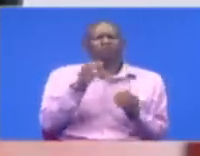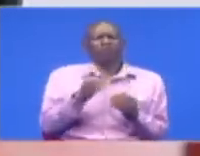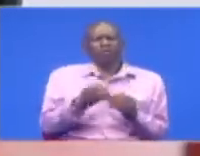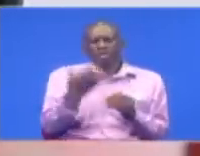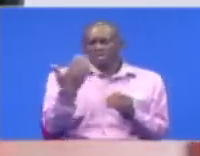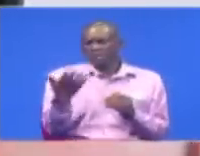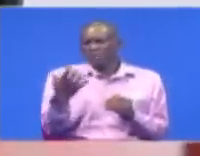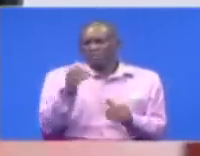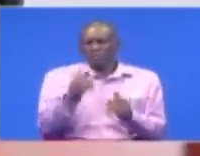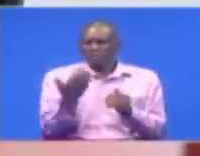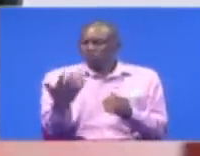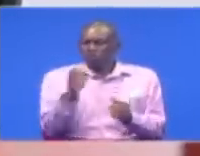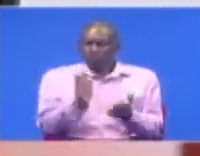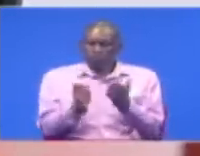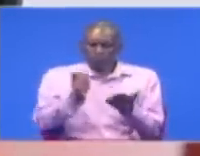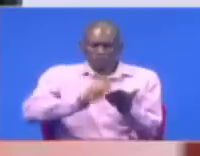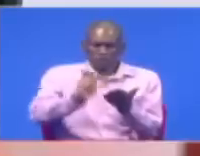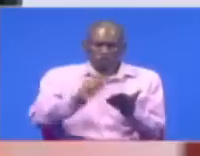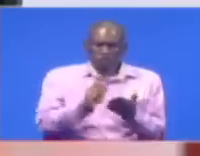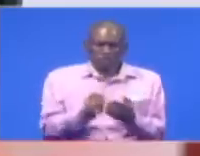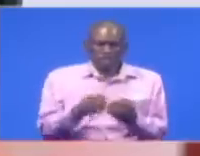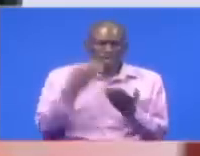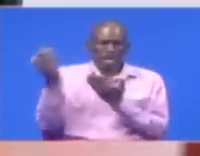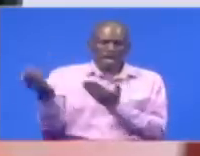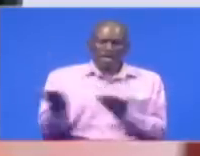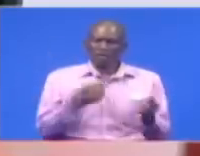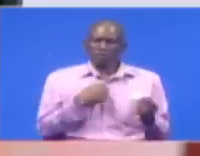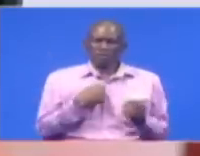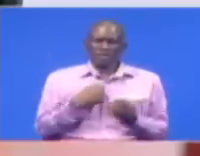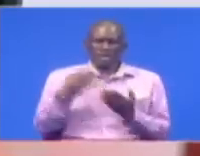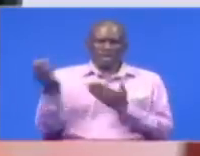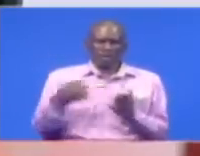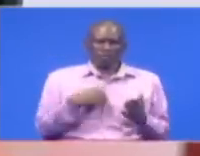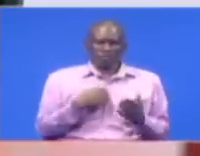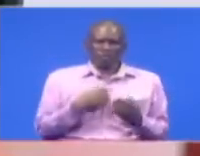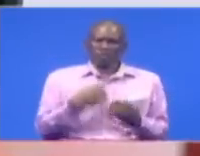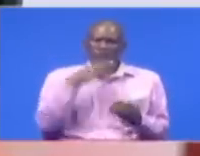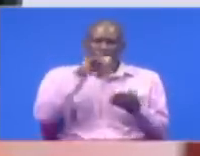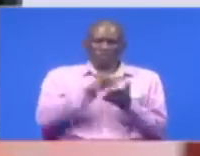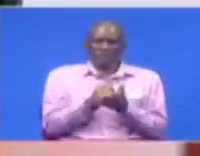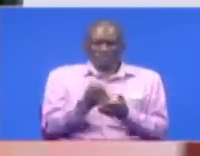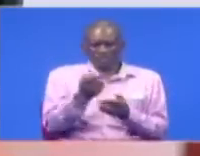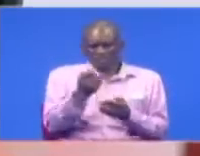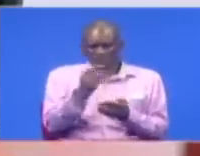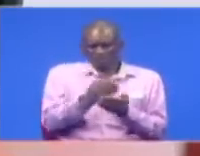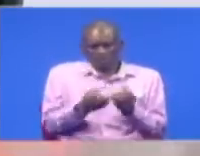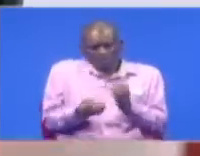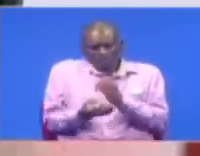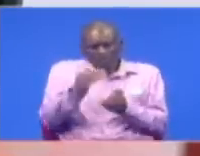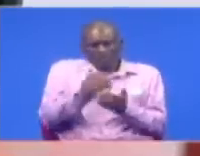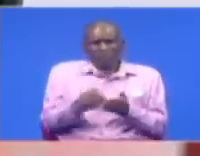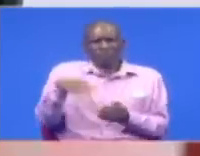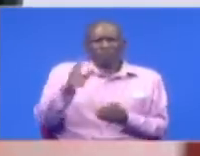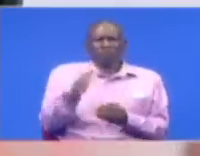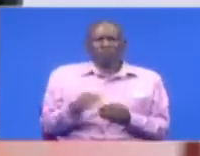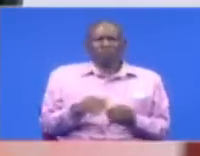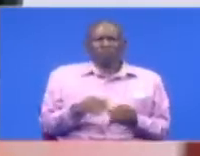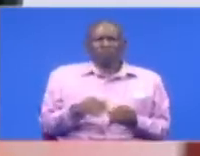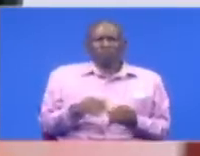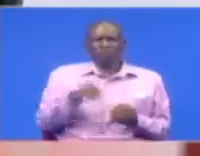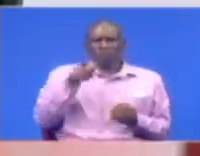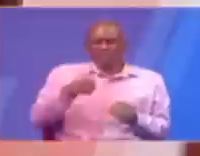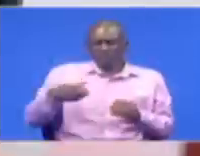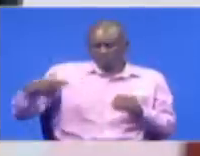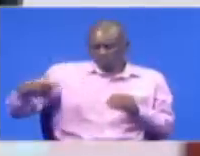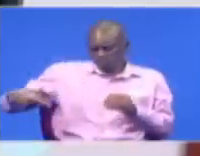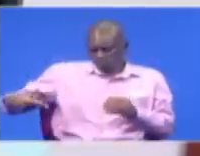paper that I wrote, allow me to indicate a little bit more. Euthanasia became what